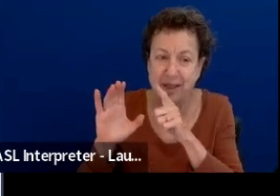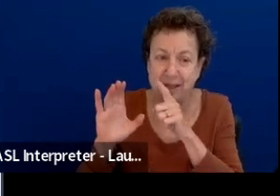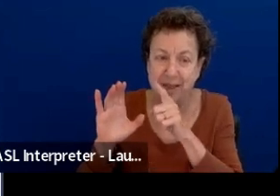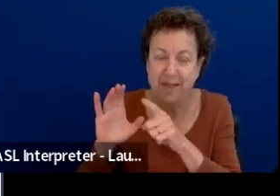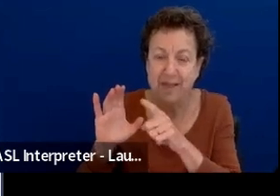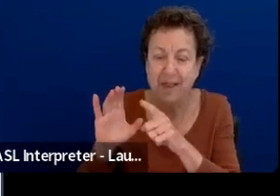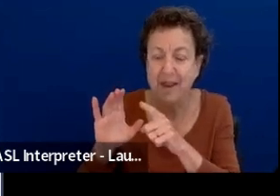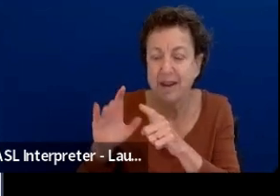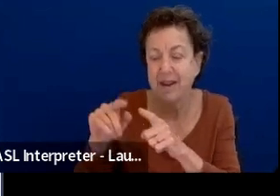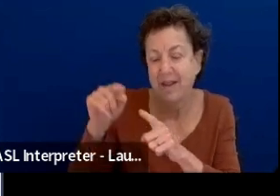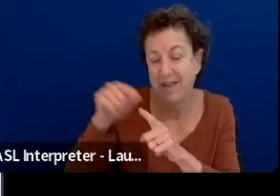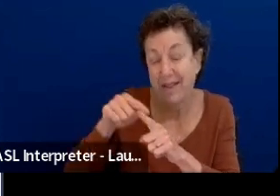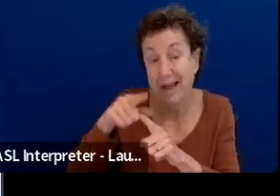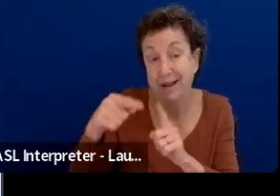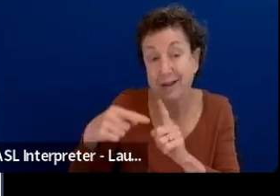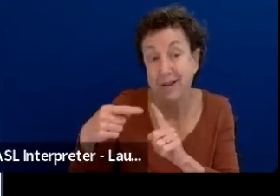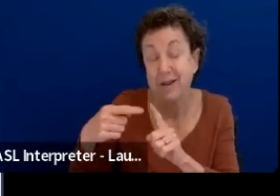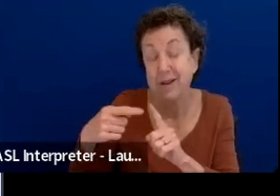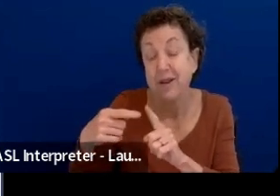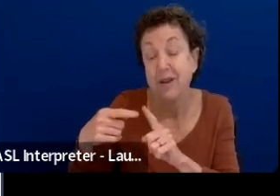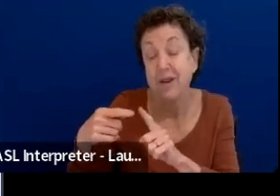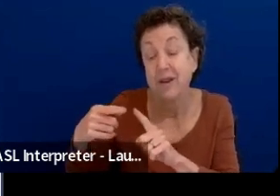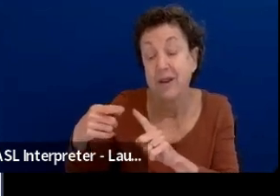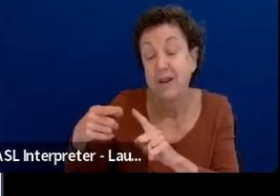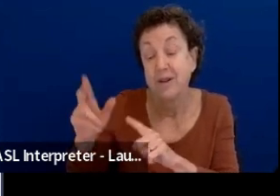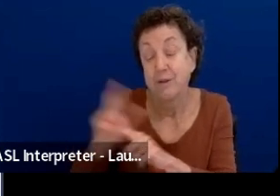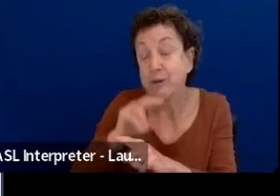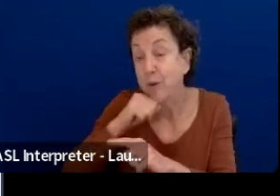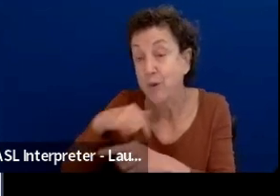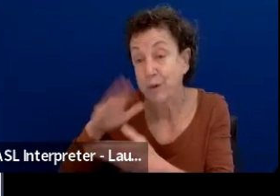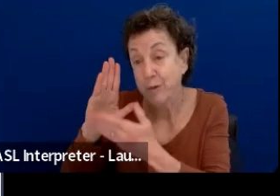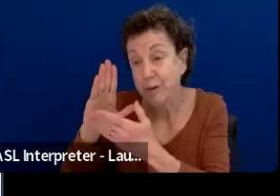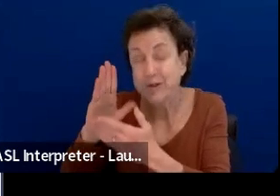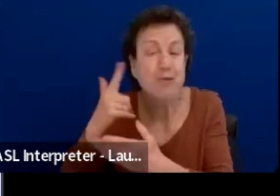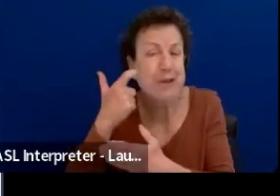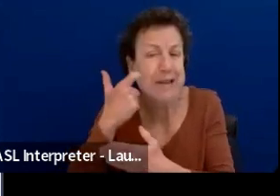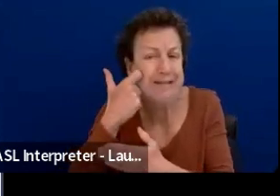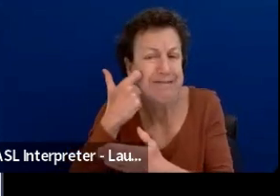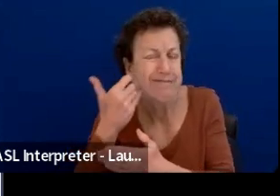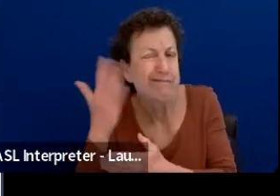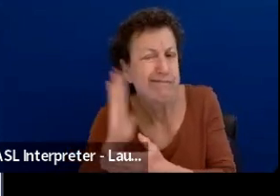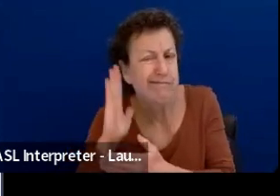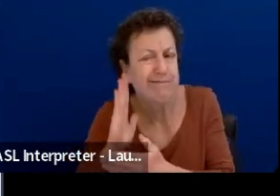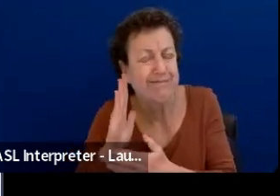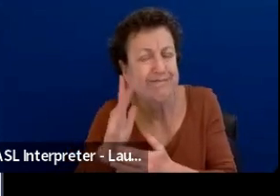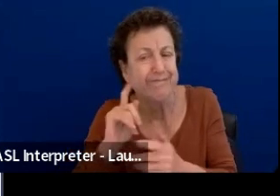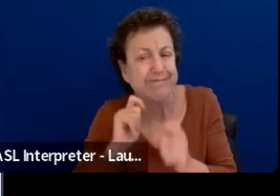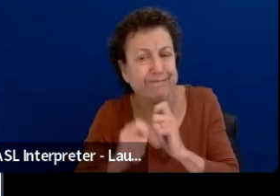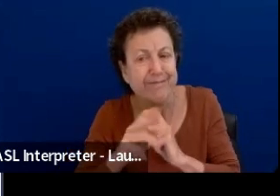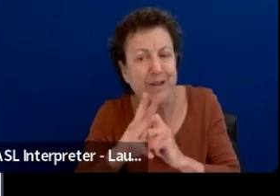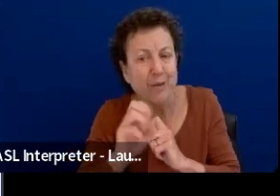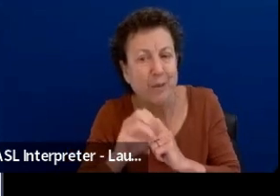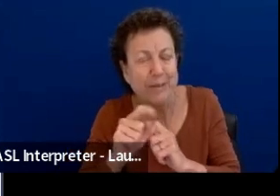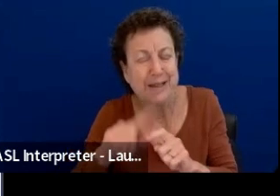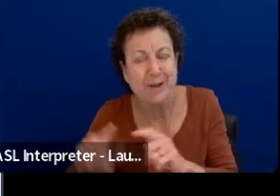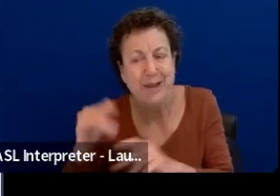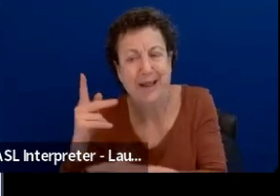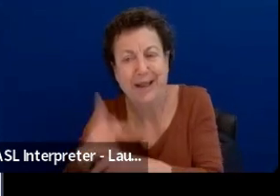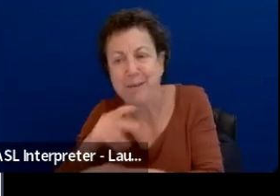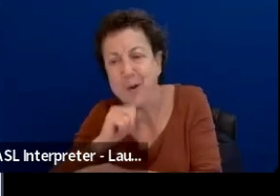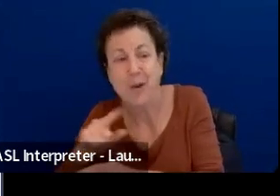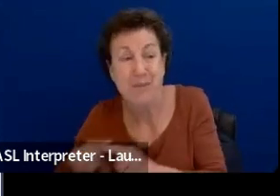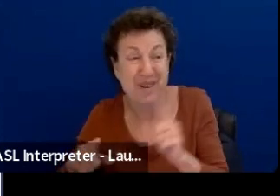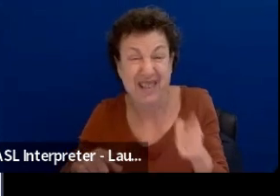layout before the general court website got revamped a few years ago. But this